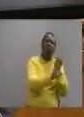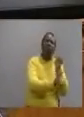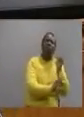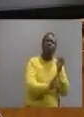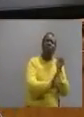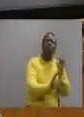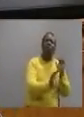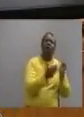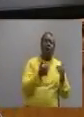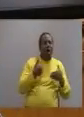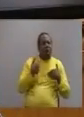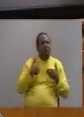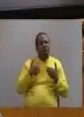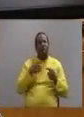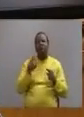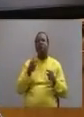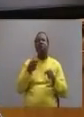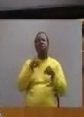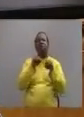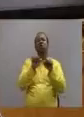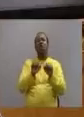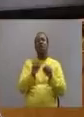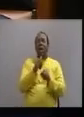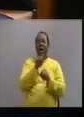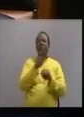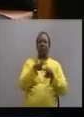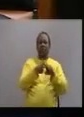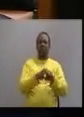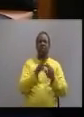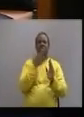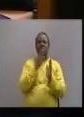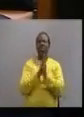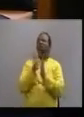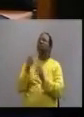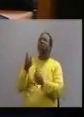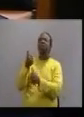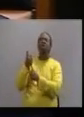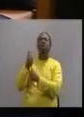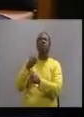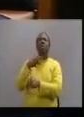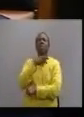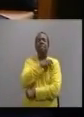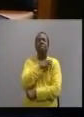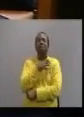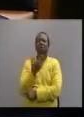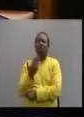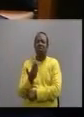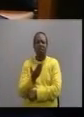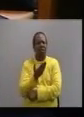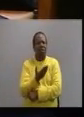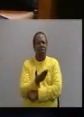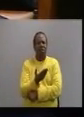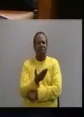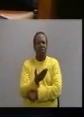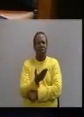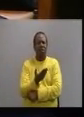You have Honourable Member, Honourable Ambrosini, will you take your seat, please? Yes, Honourable Deputy Minister. I was asking whether is it possible to give the